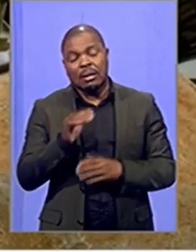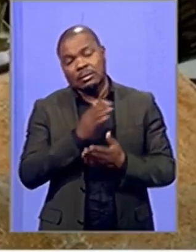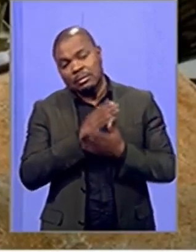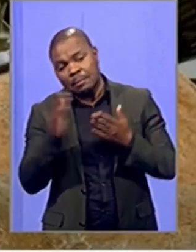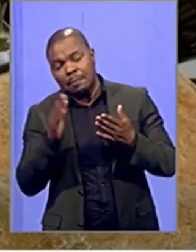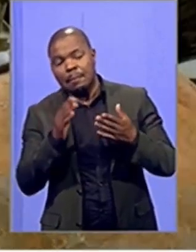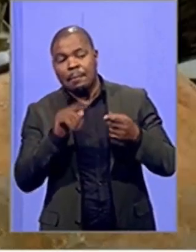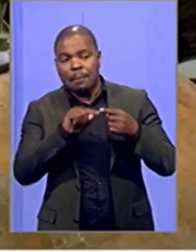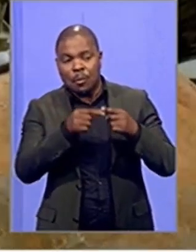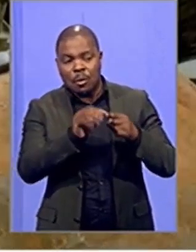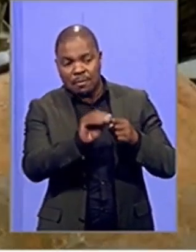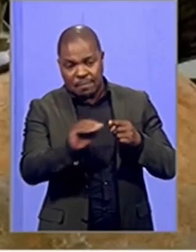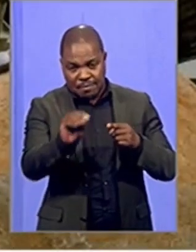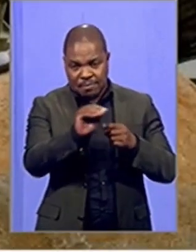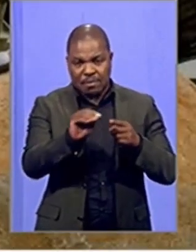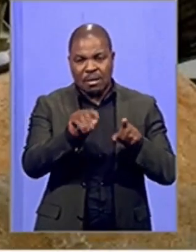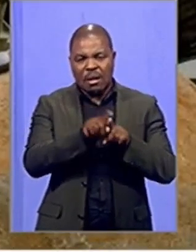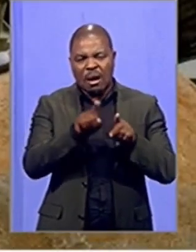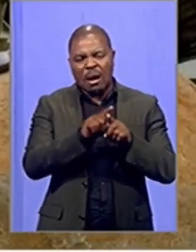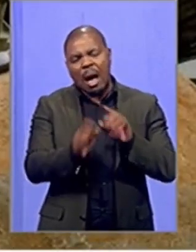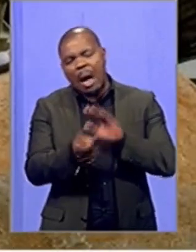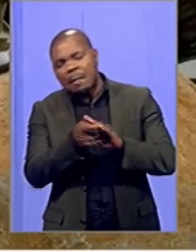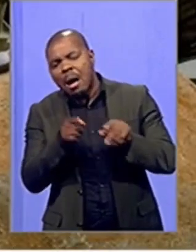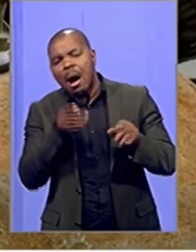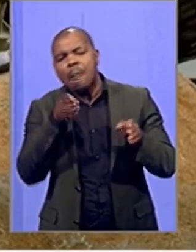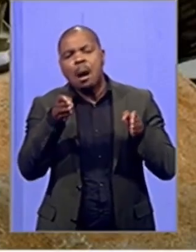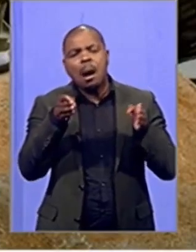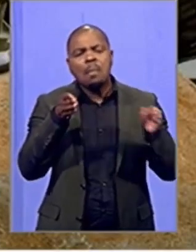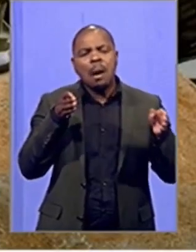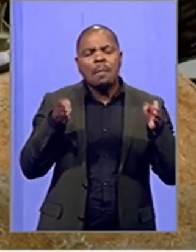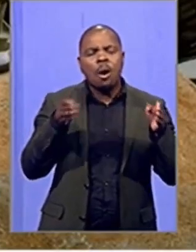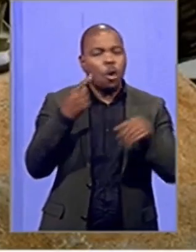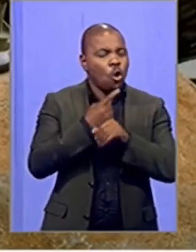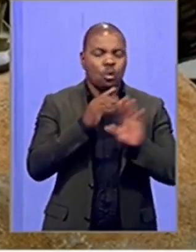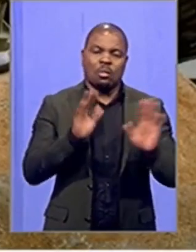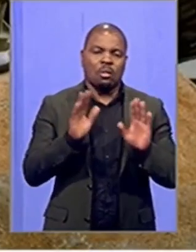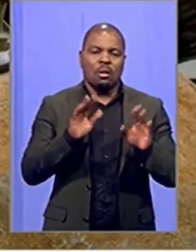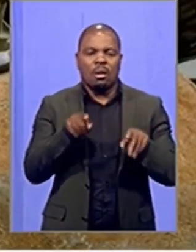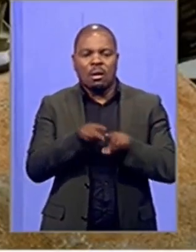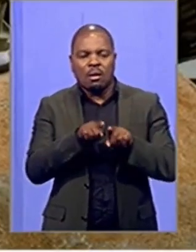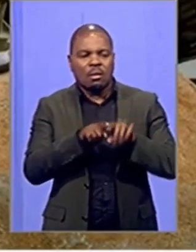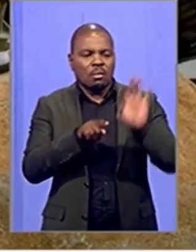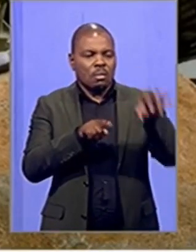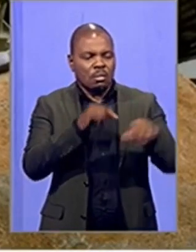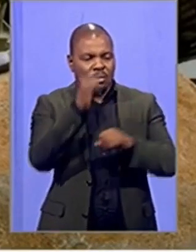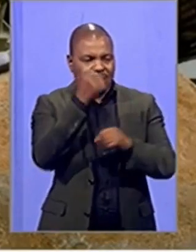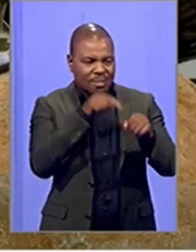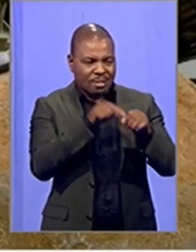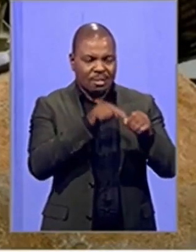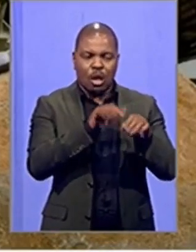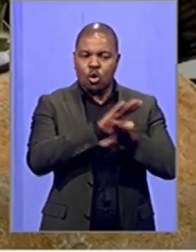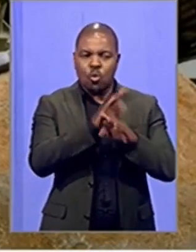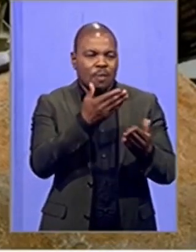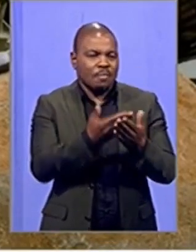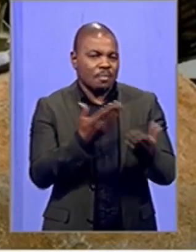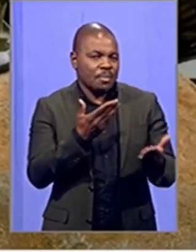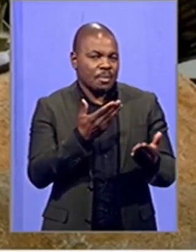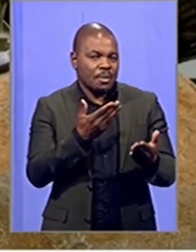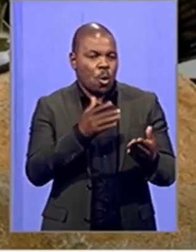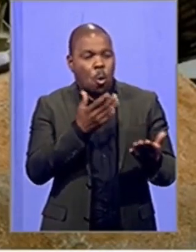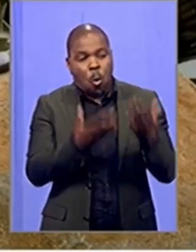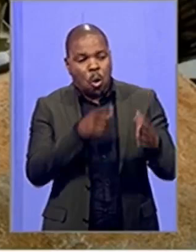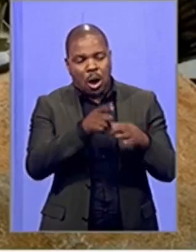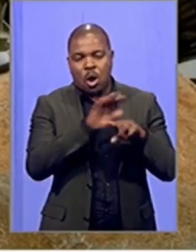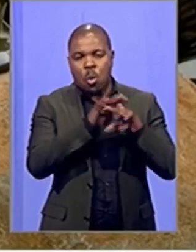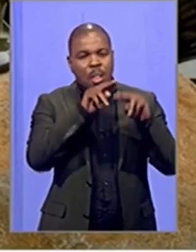elements, although very remotely, in terms of where we have had units being unavailable or not